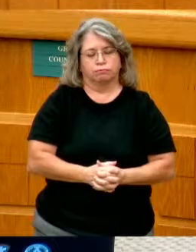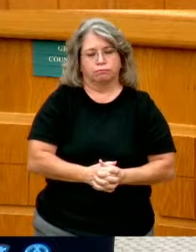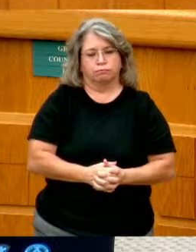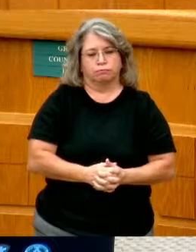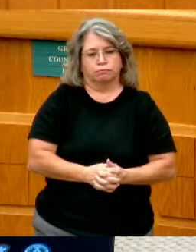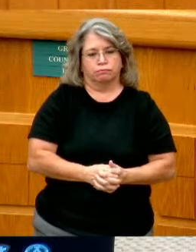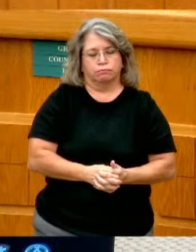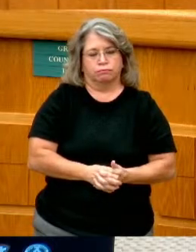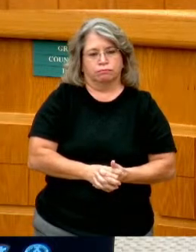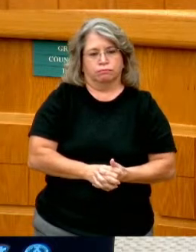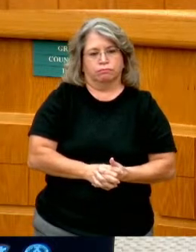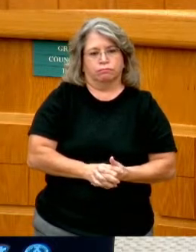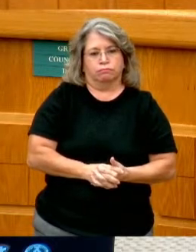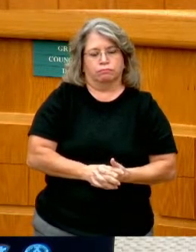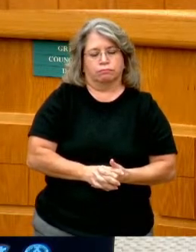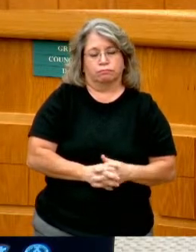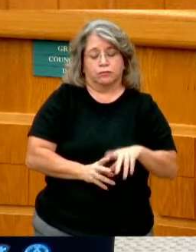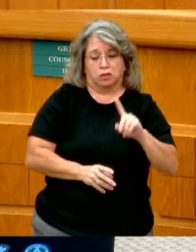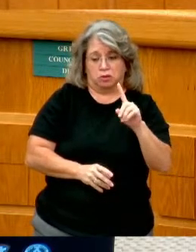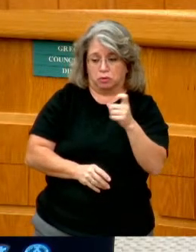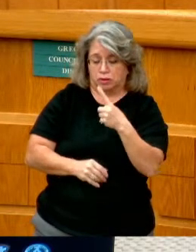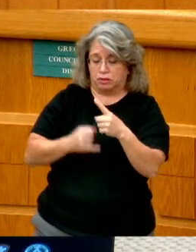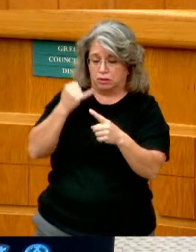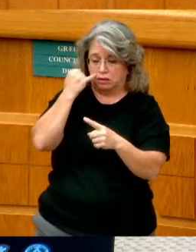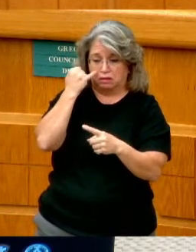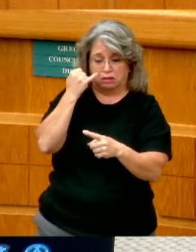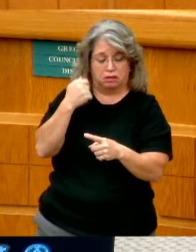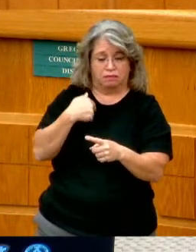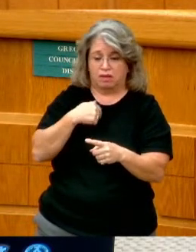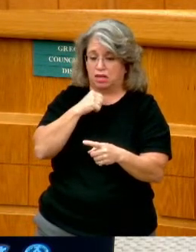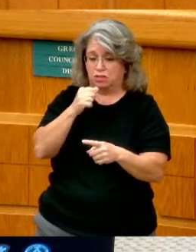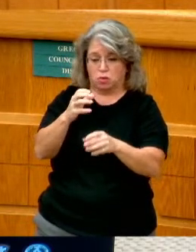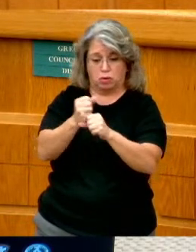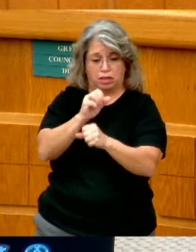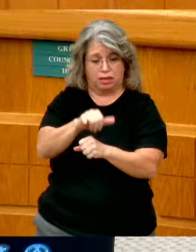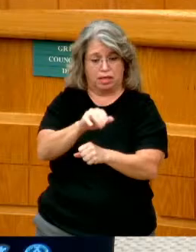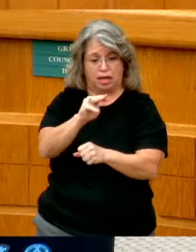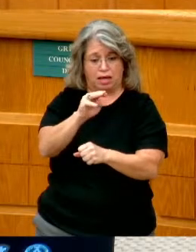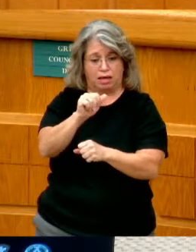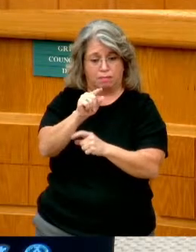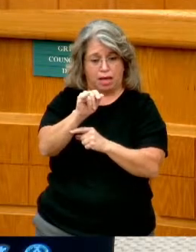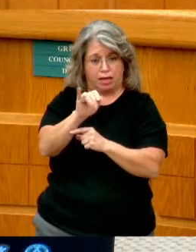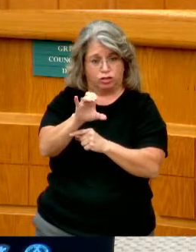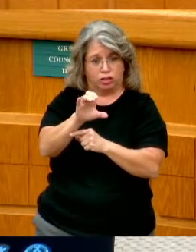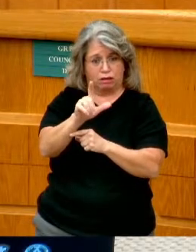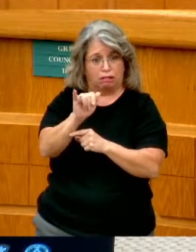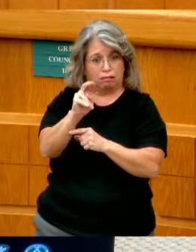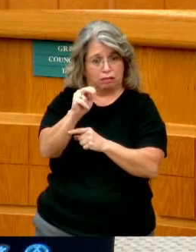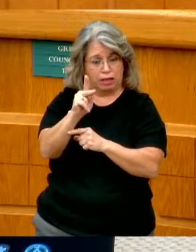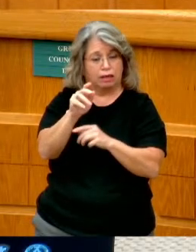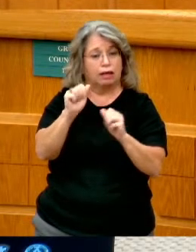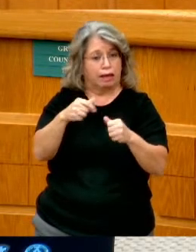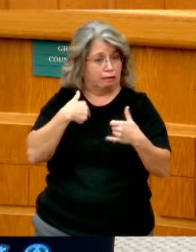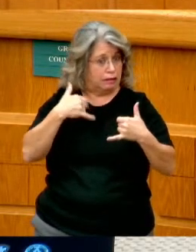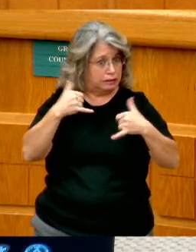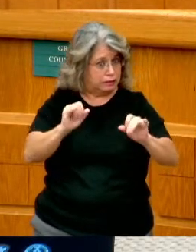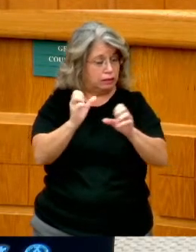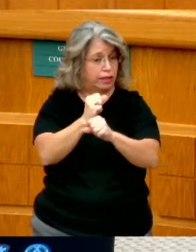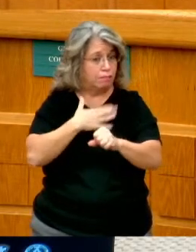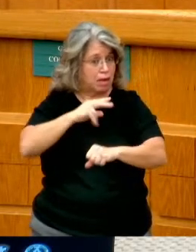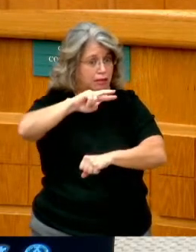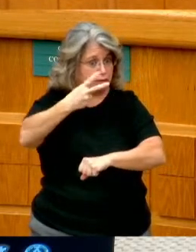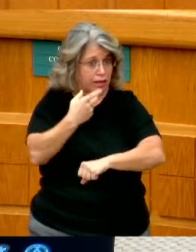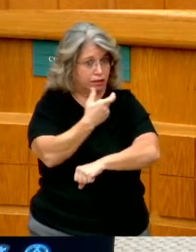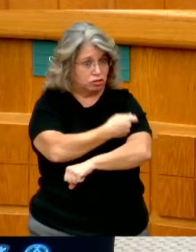telefónica. Question, if I don't get the magic link, can I still get my second dose? Yes, of